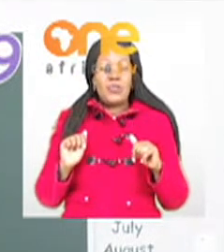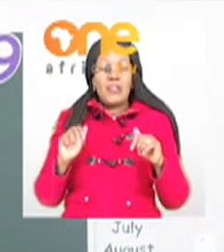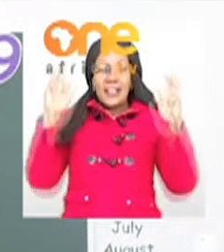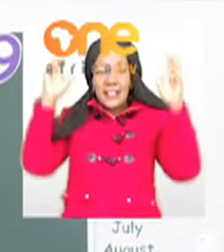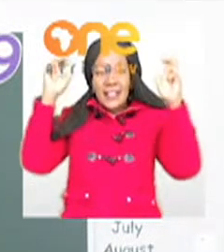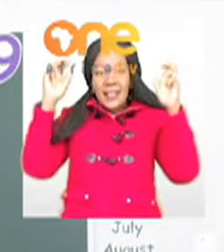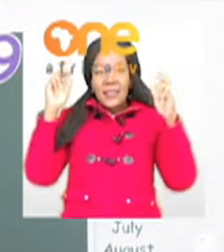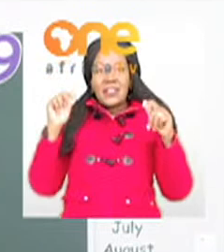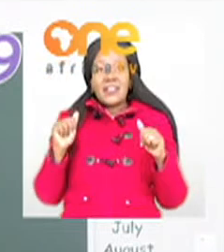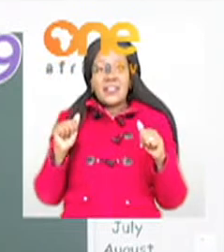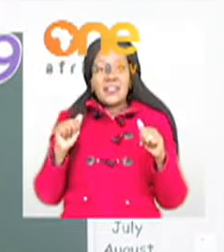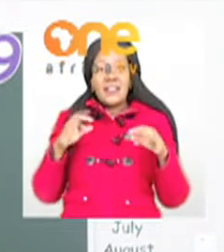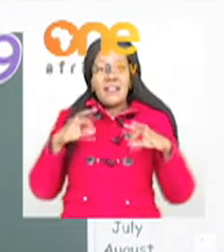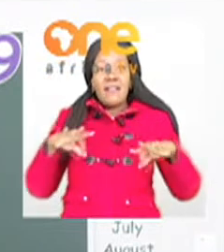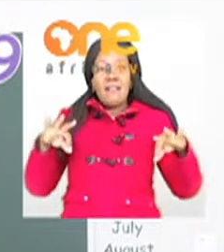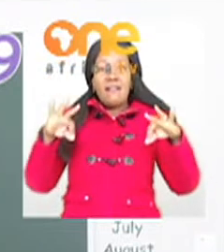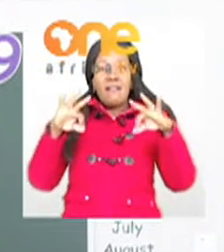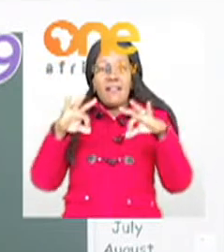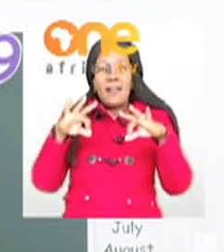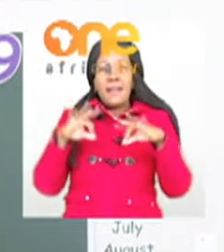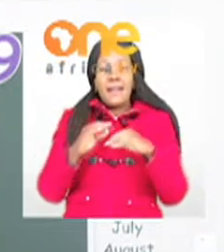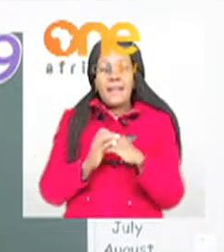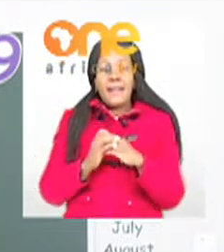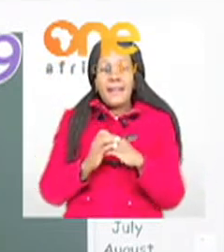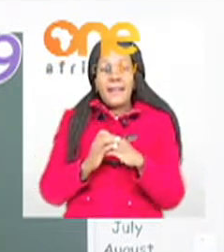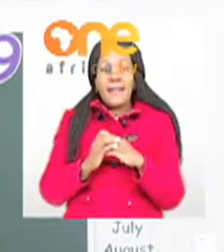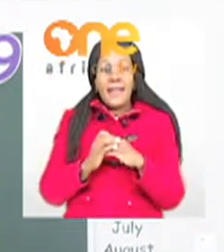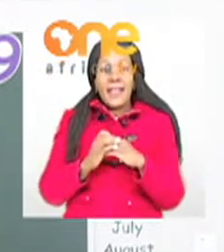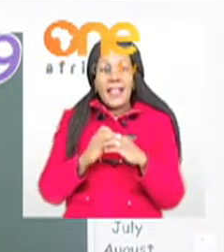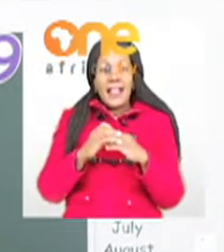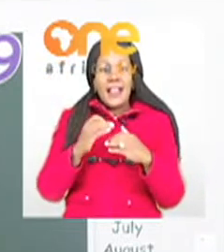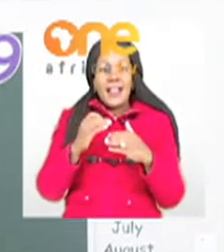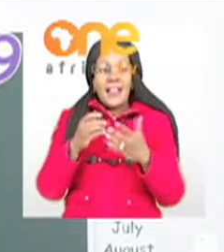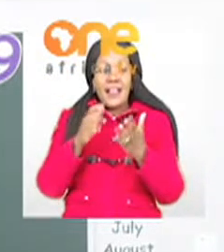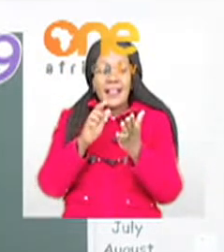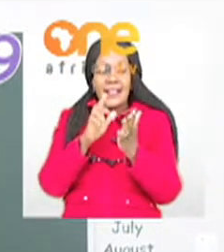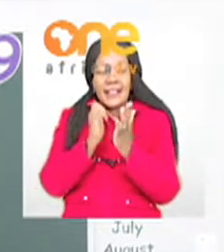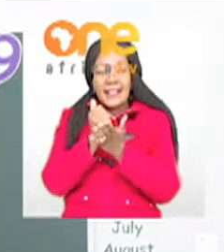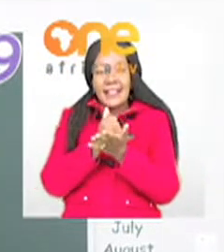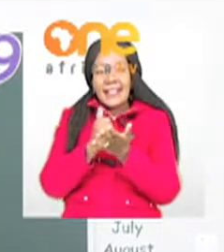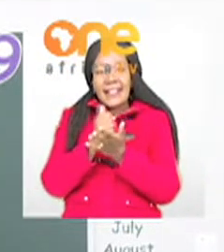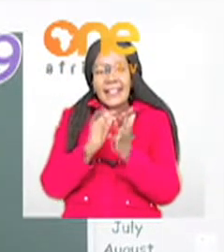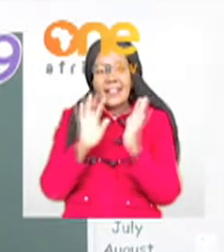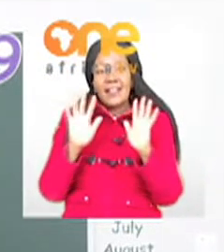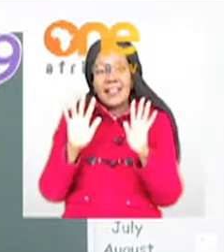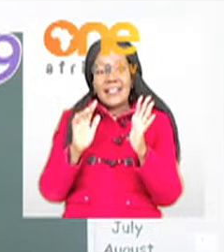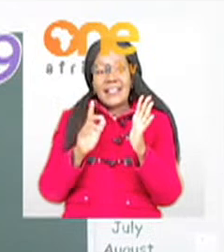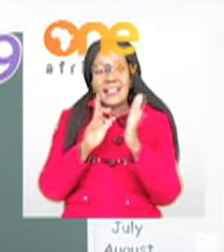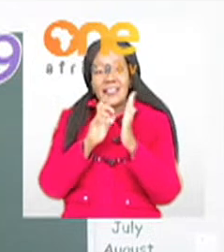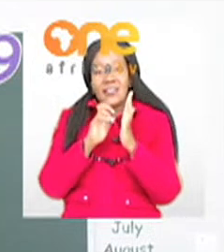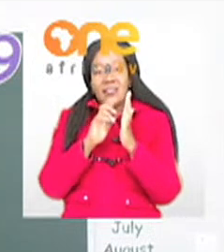is farm. Let's sanitize our hands.